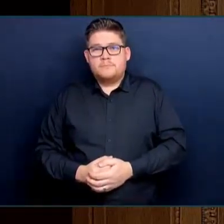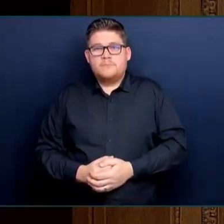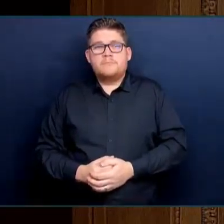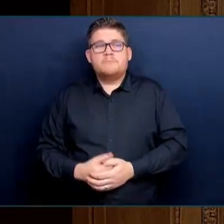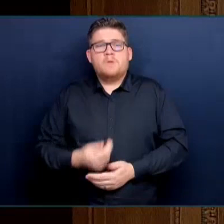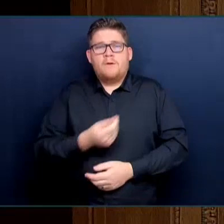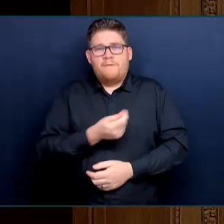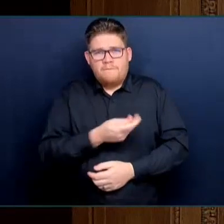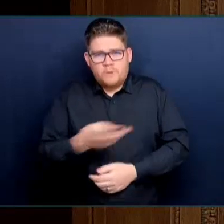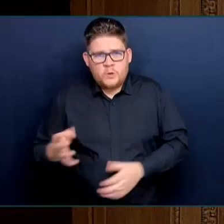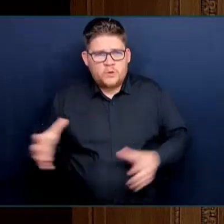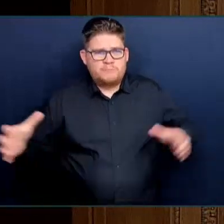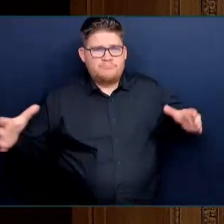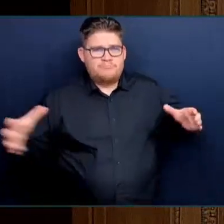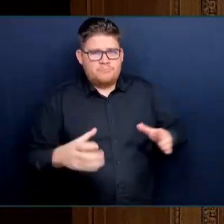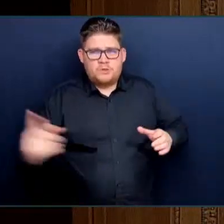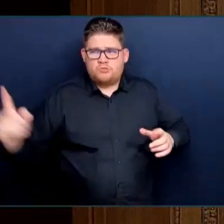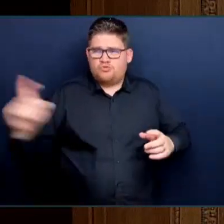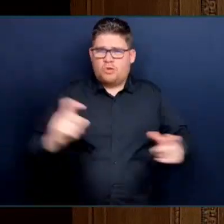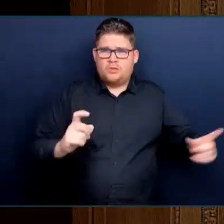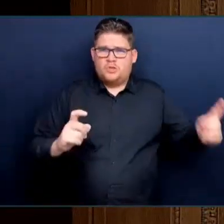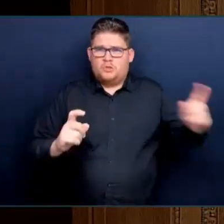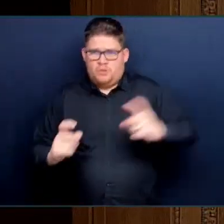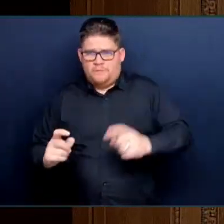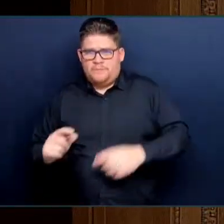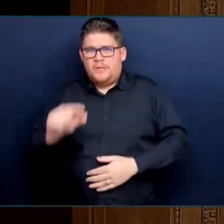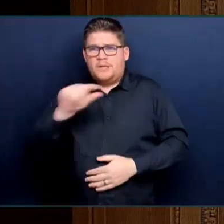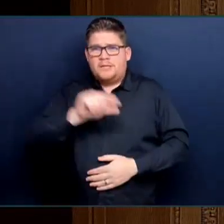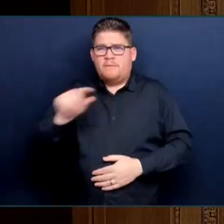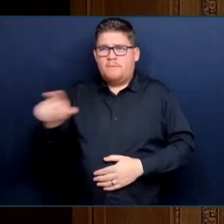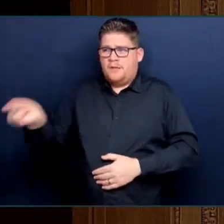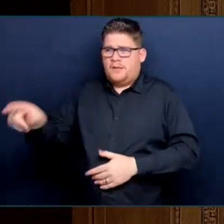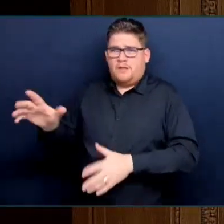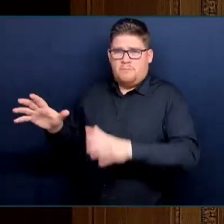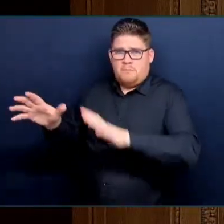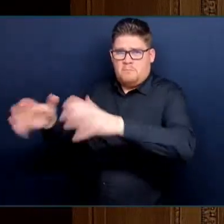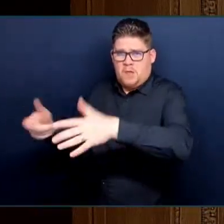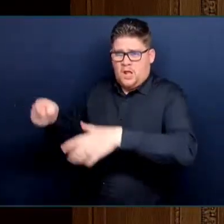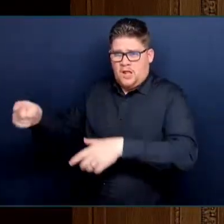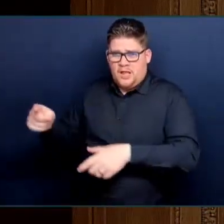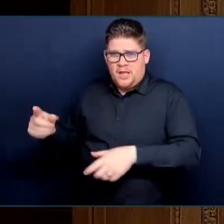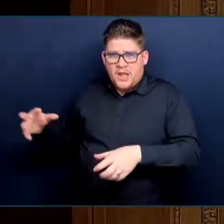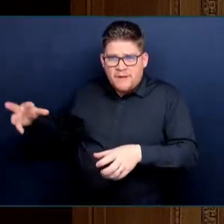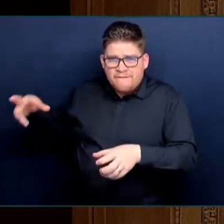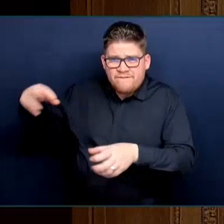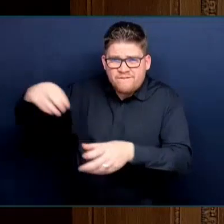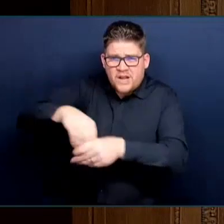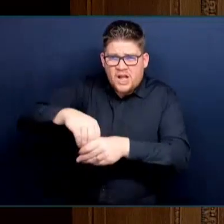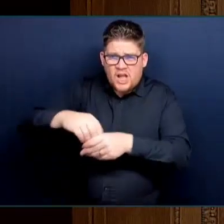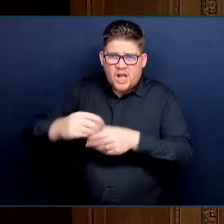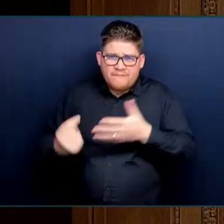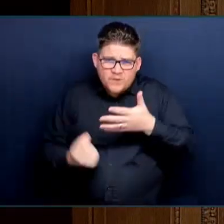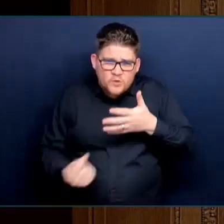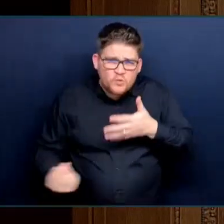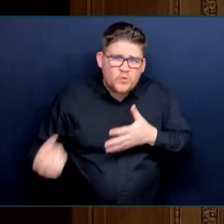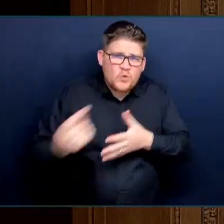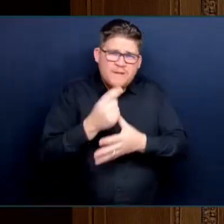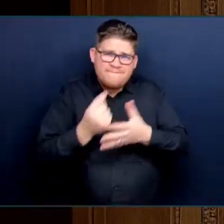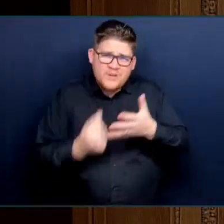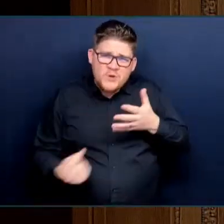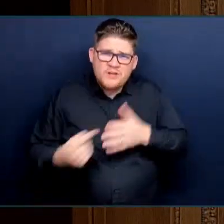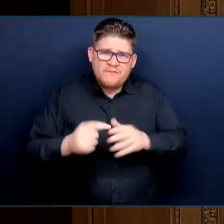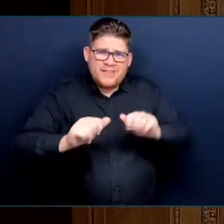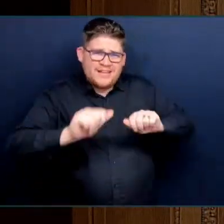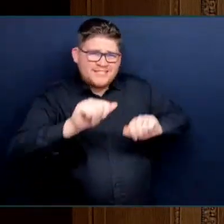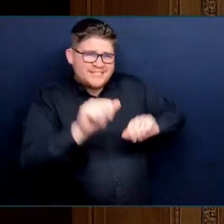the government purports to have been in reviewing, continuing to review, and assess every aspect of this